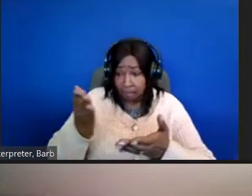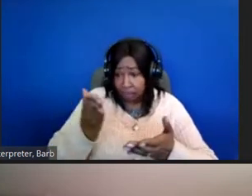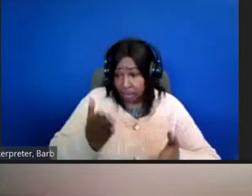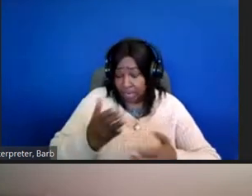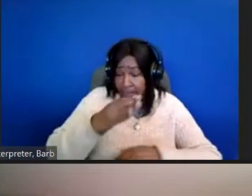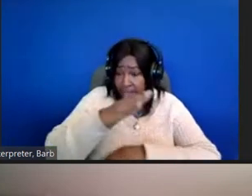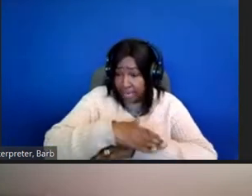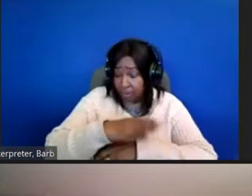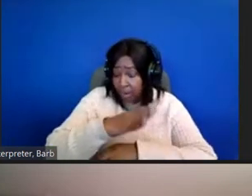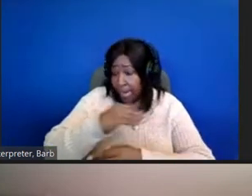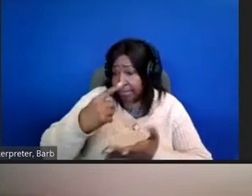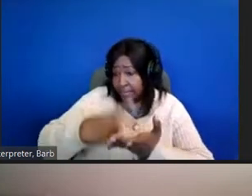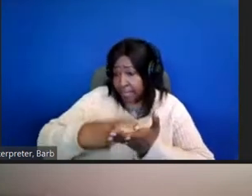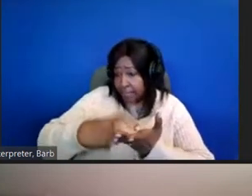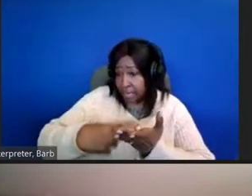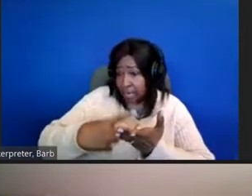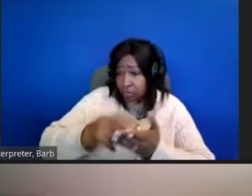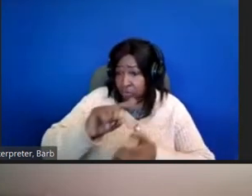discuss?